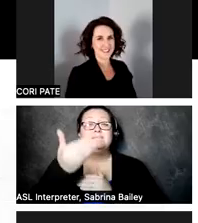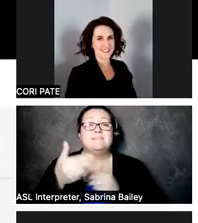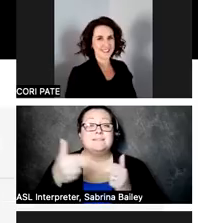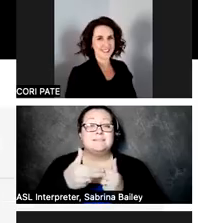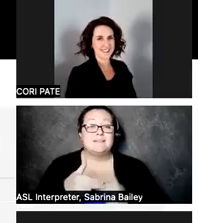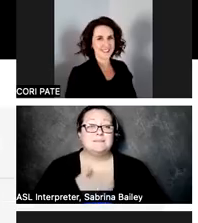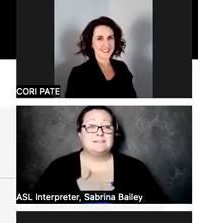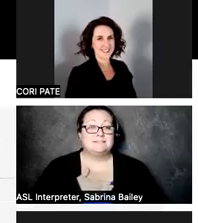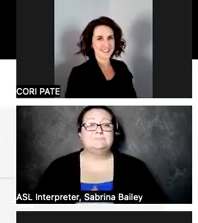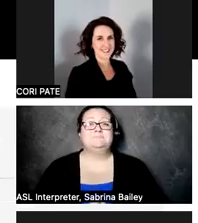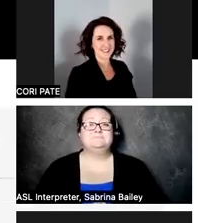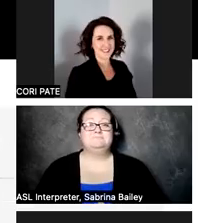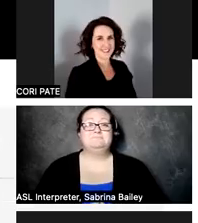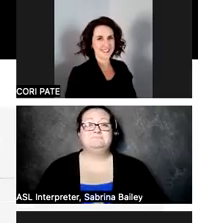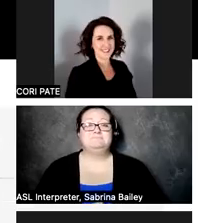please?